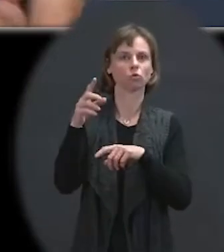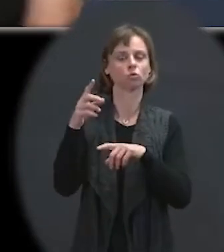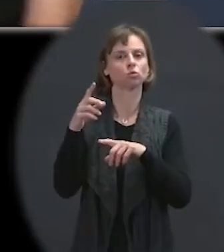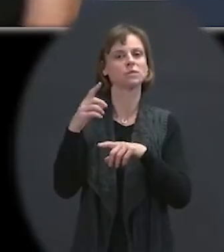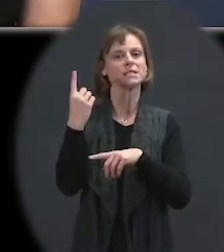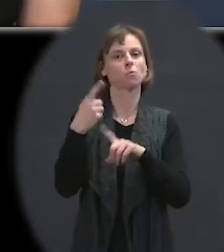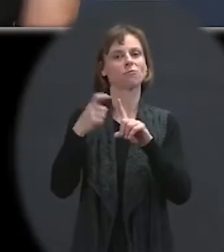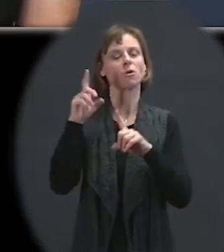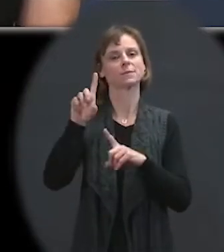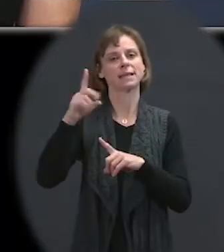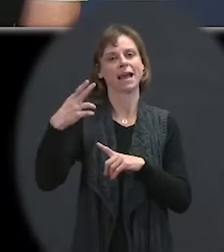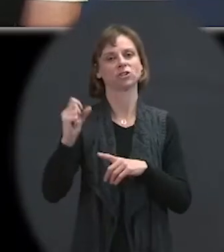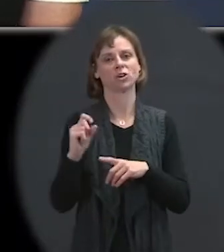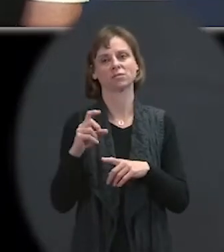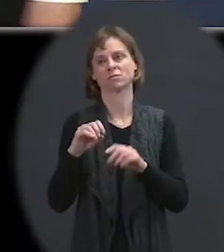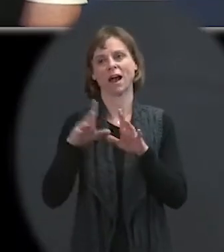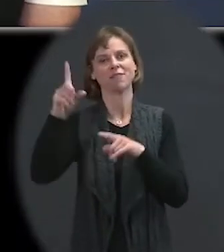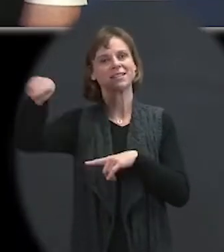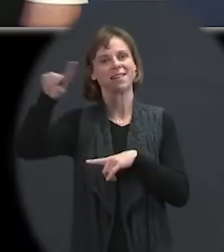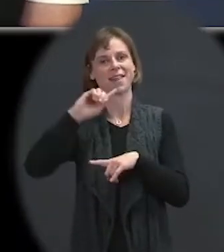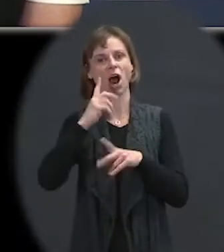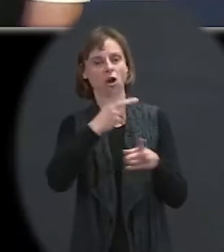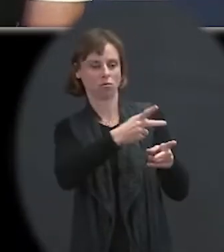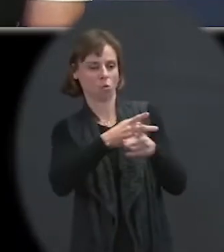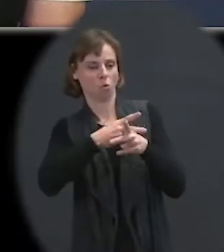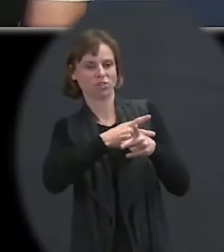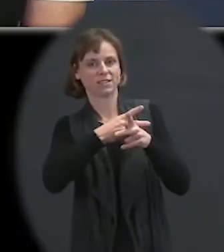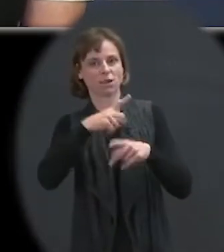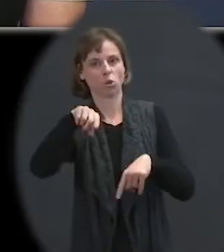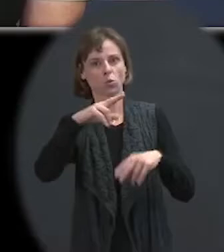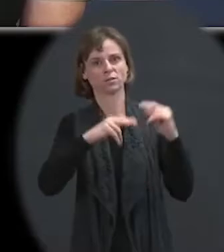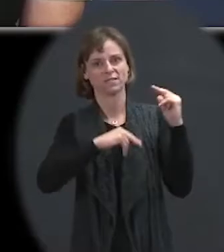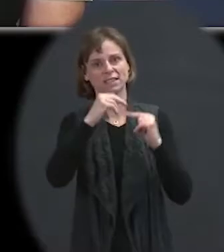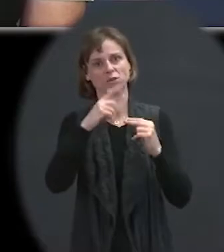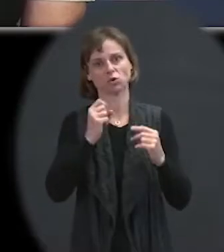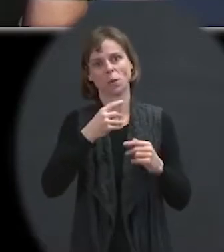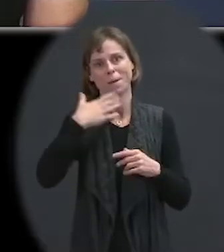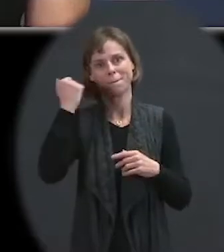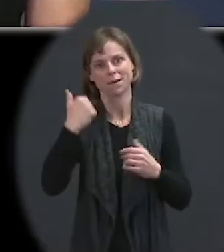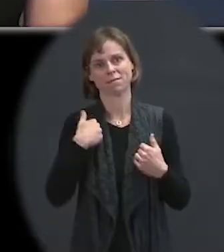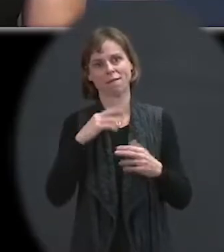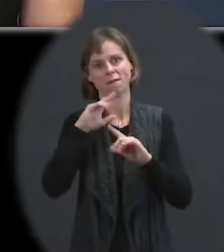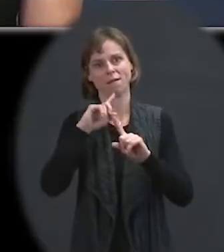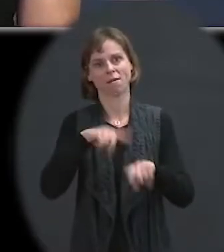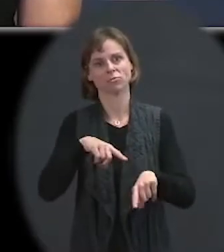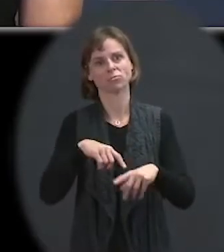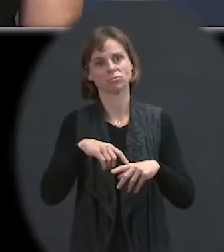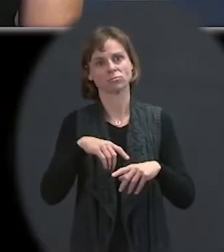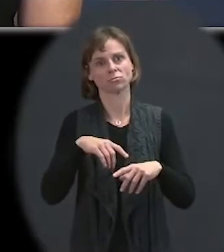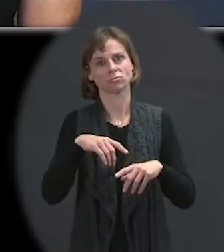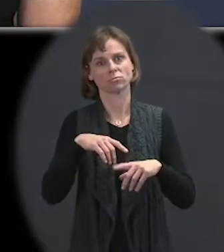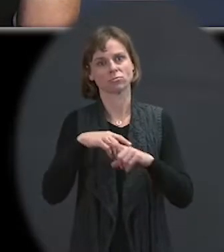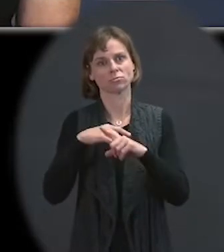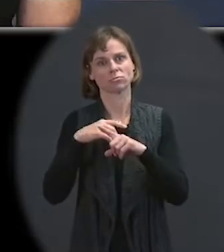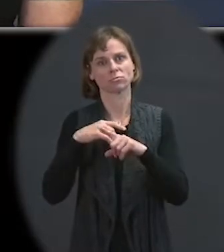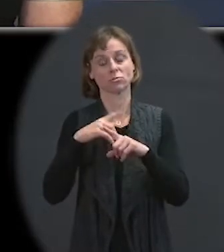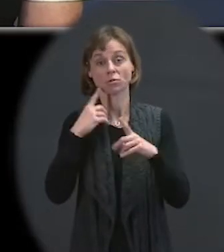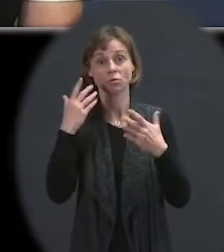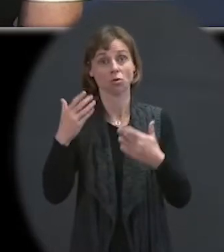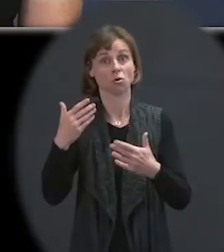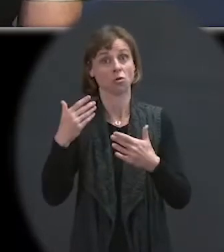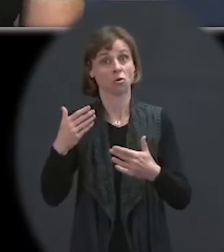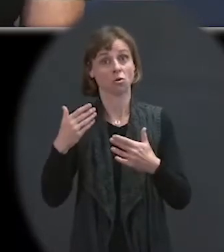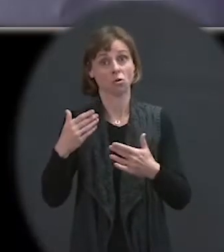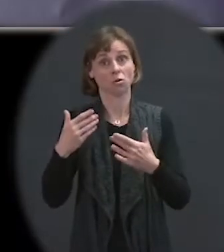obviously oversee those facilities, so they're best prepared to answer any questions on it. Could I ask one more on Florida? We're on, go ahead. Florida, let's just stay on Florida. That's okay. Big